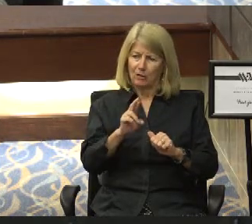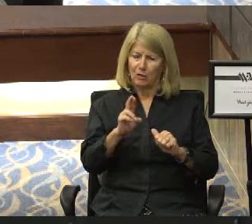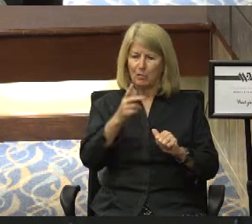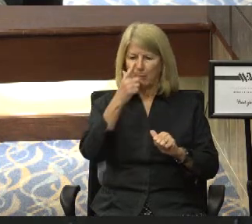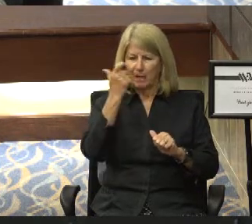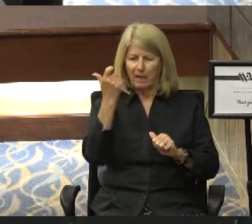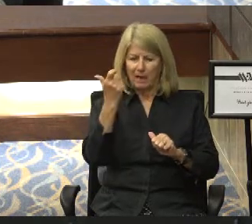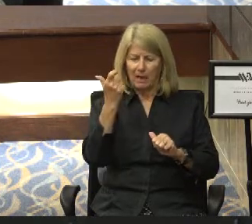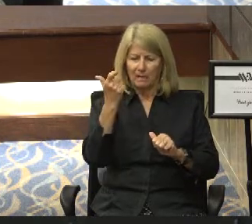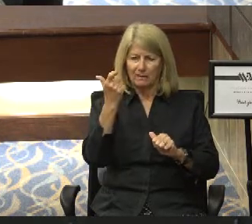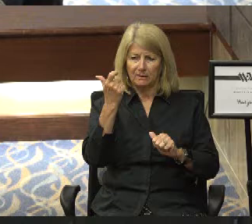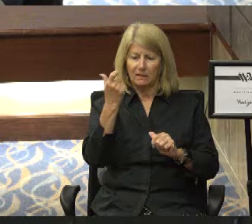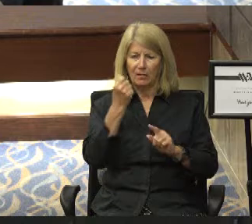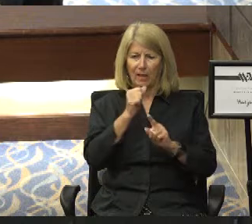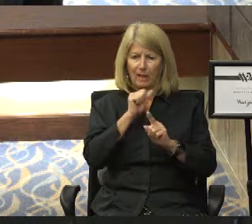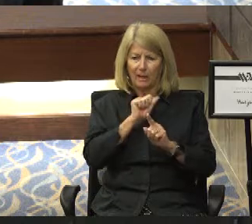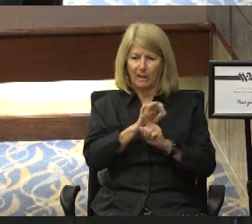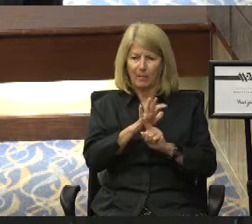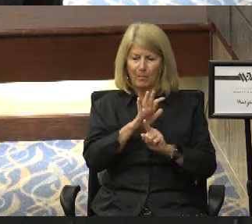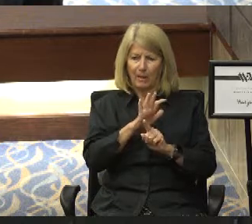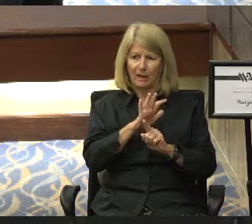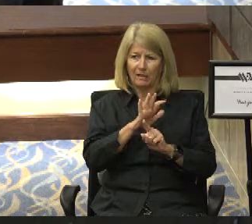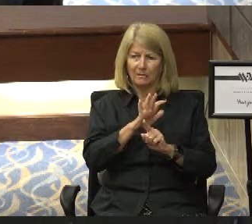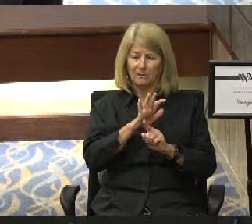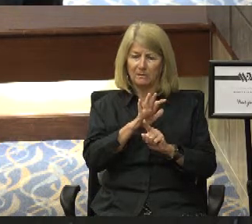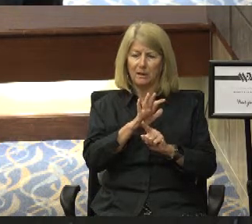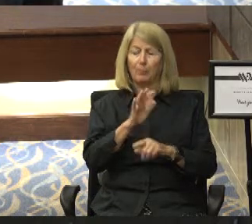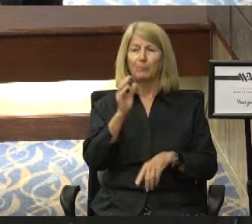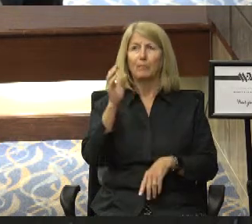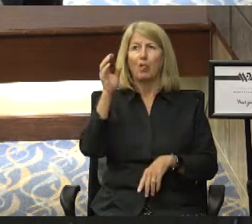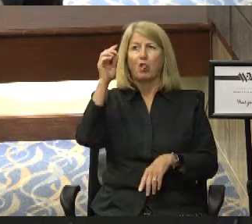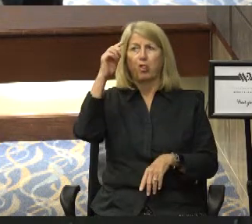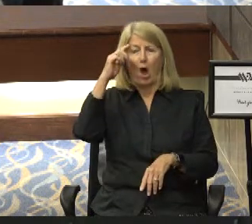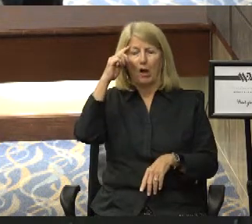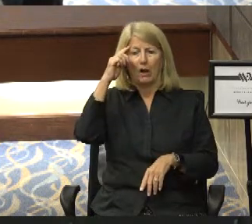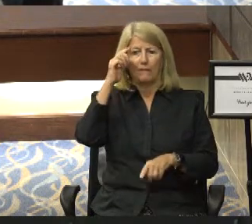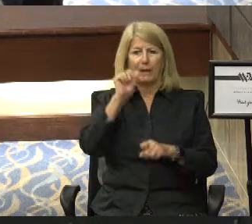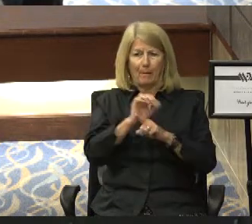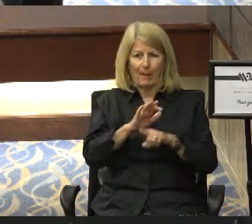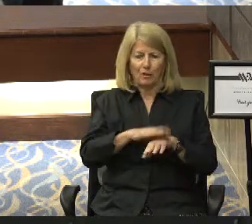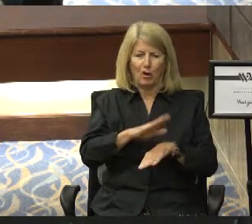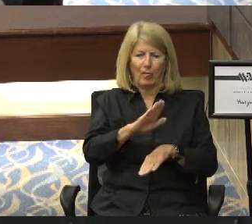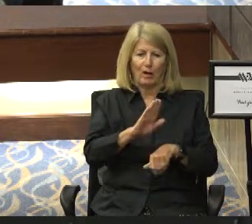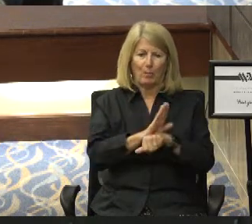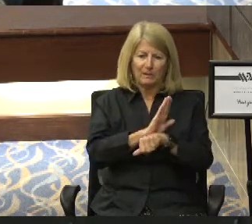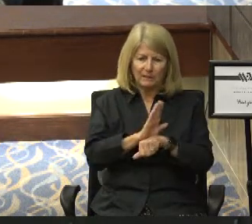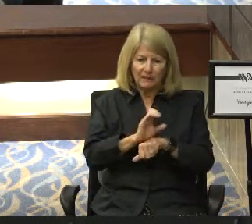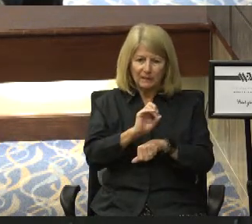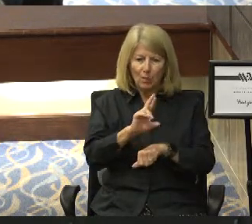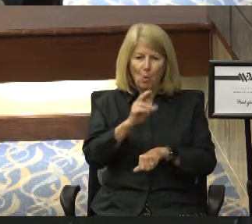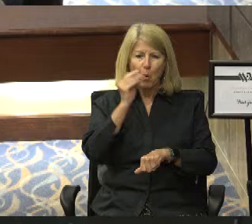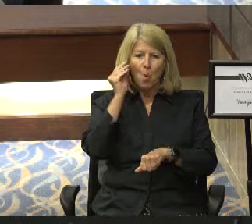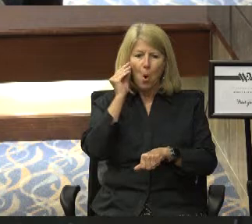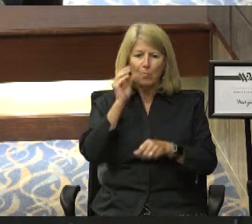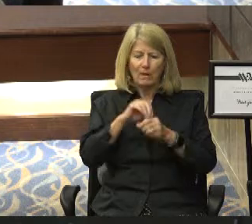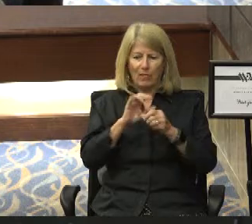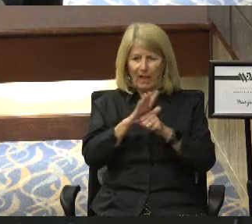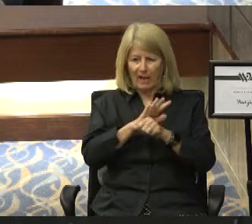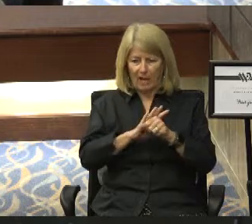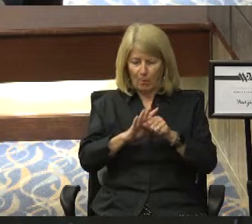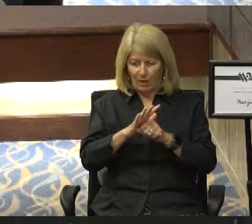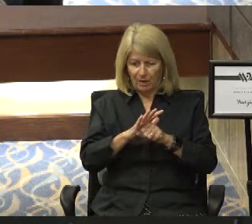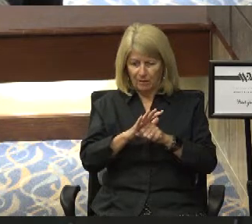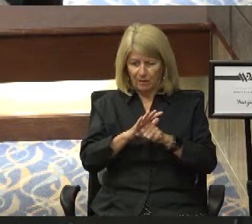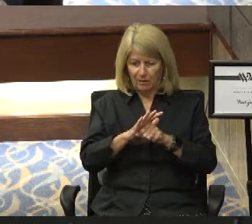because of its impact on, or perceived impact on their businesses or homes in that area. So thought